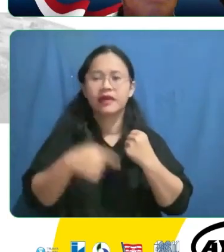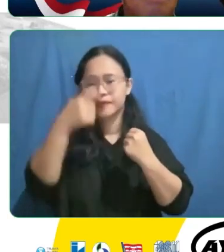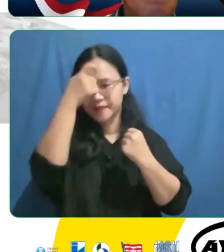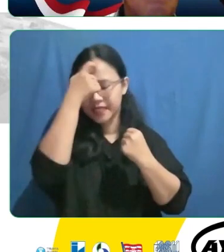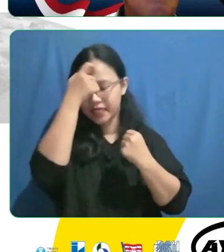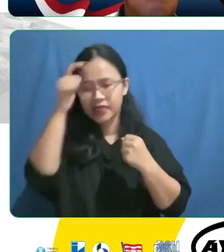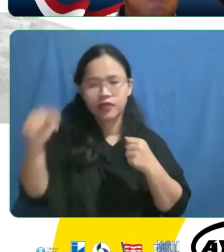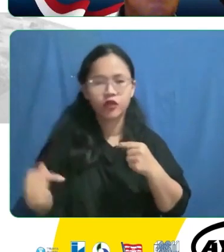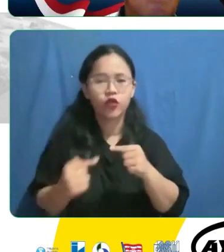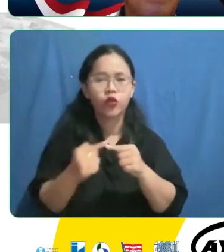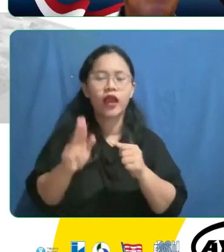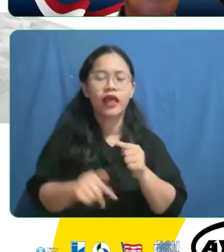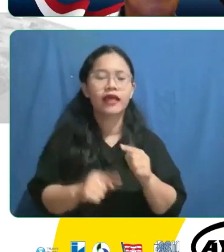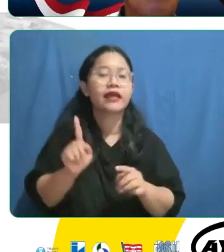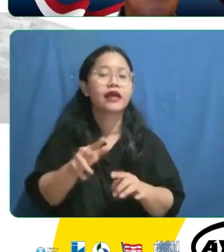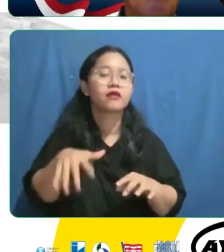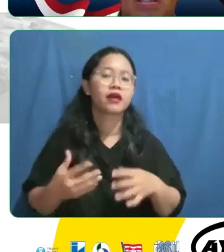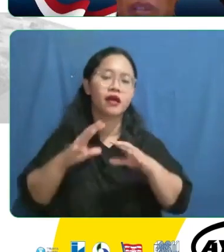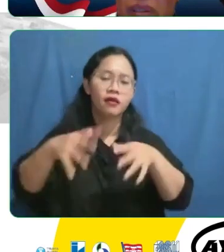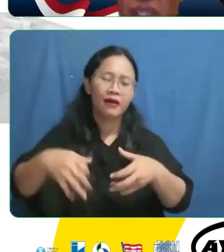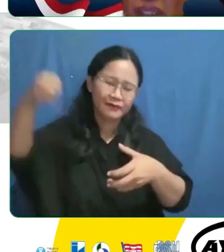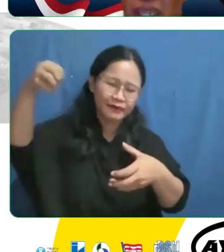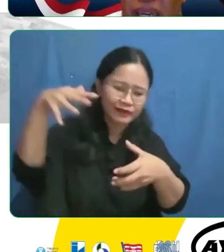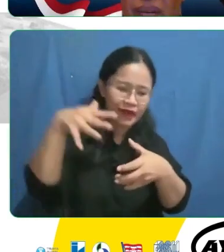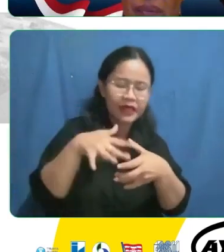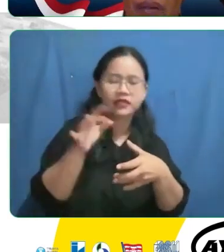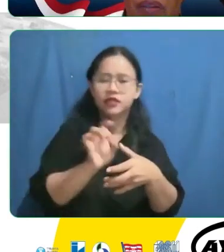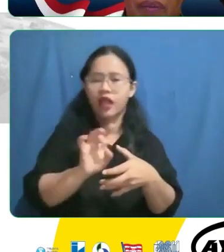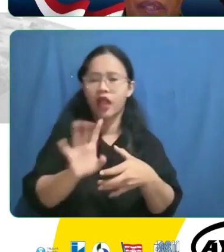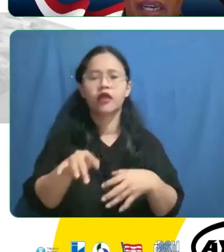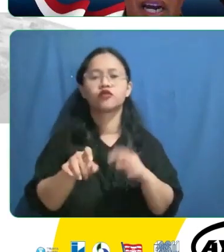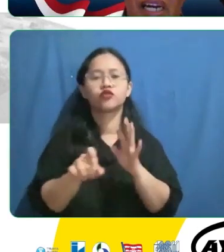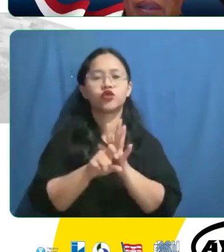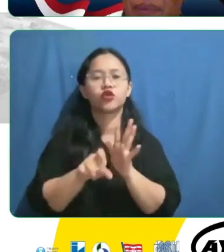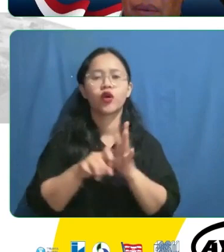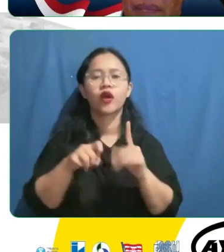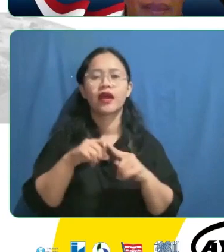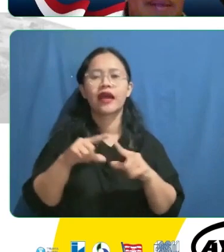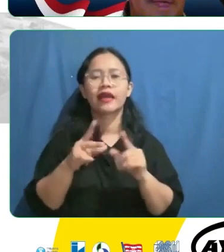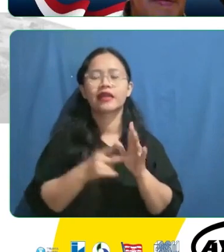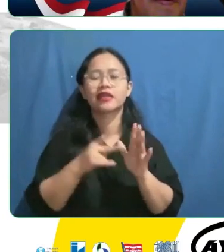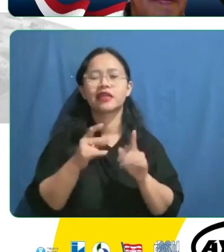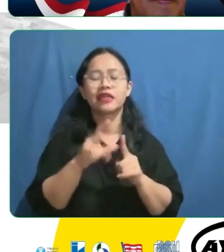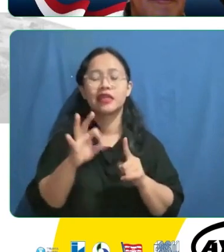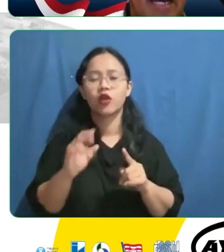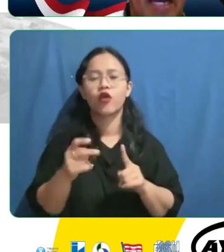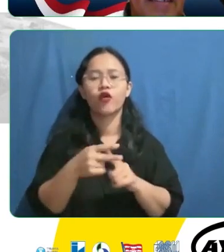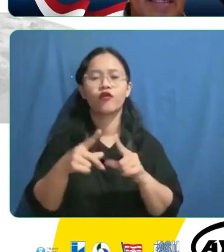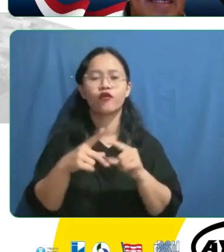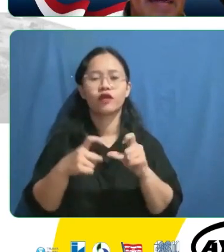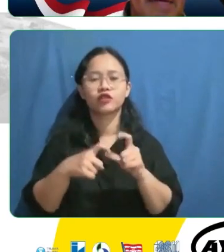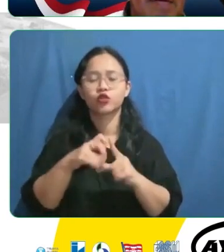is affected to malnutrition, yeah, because of the agriculture problem.